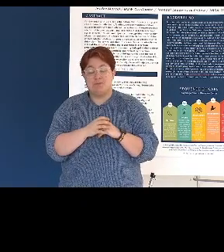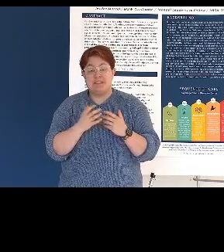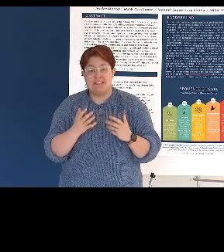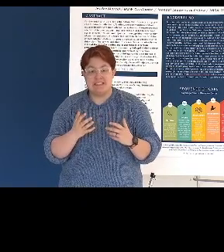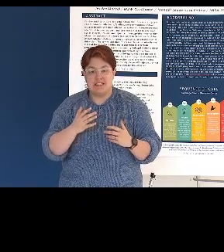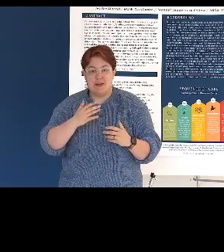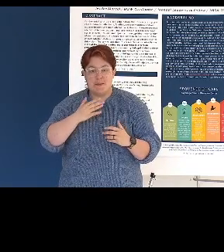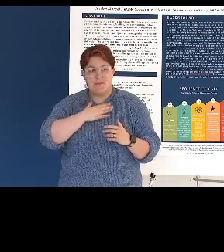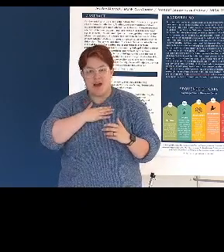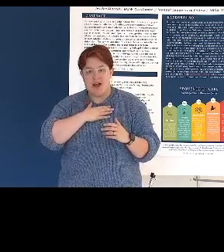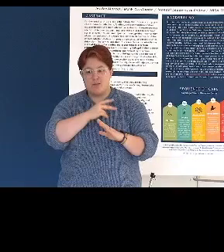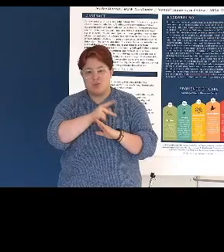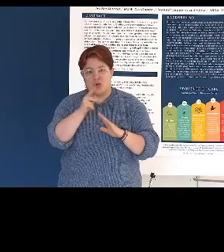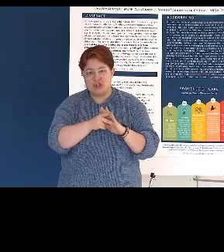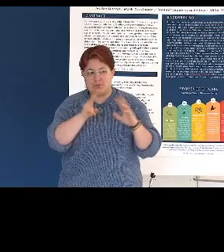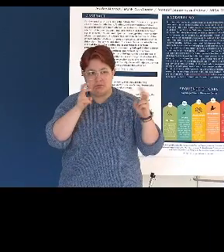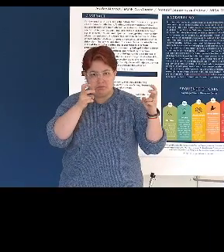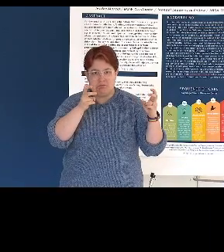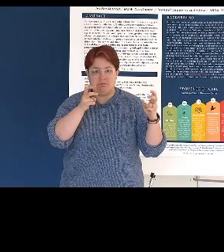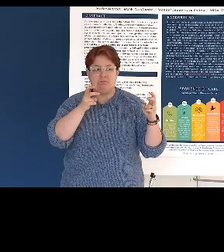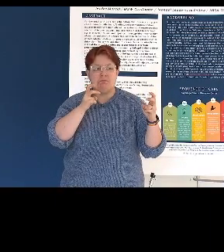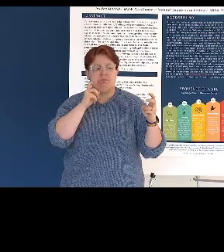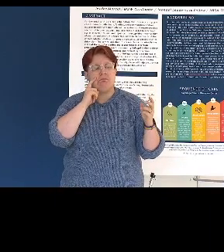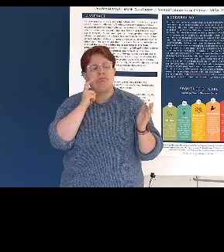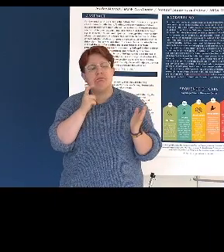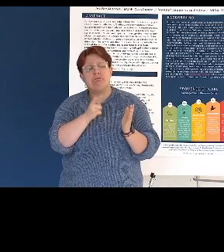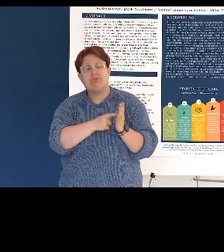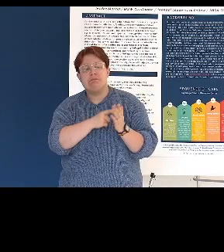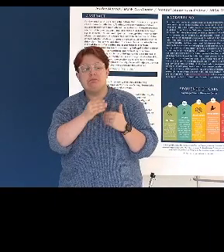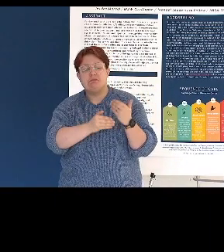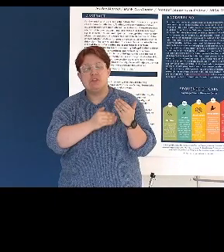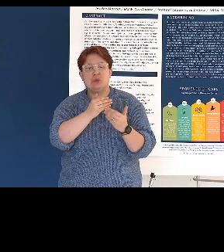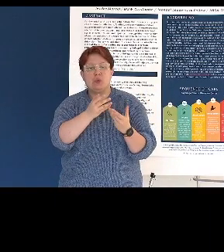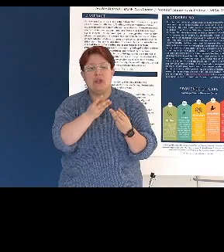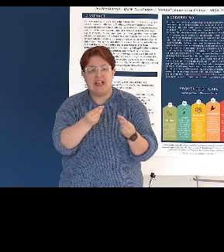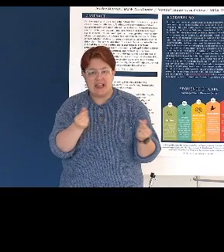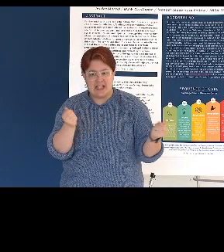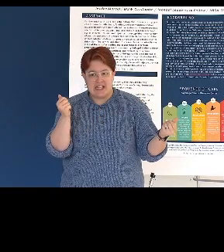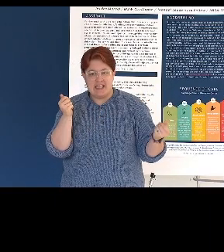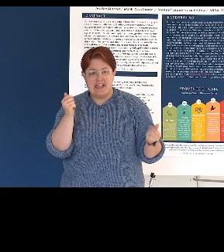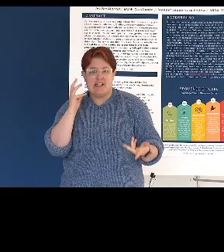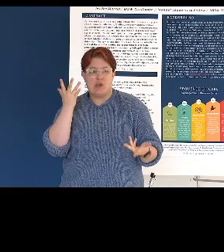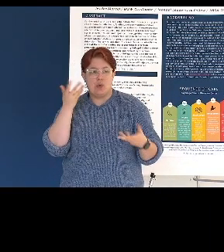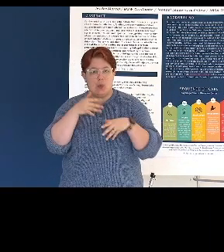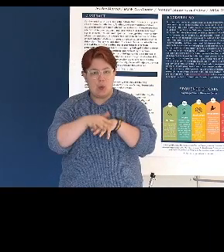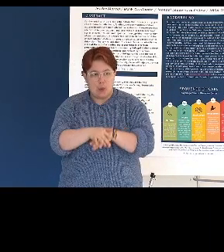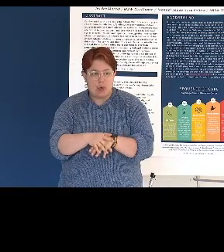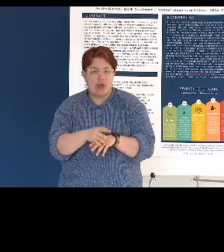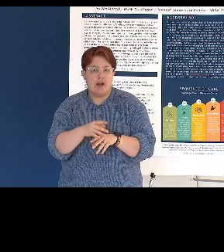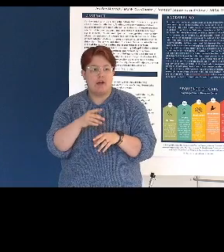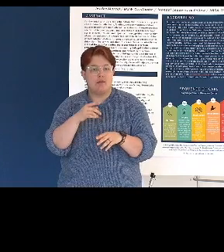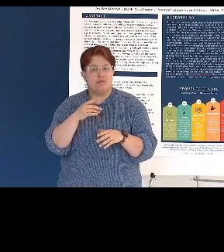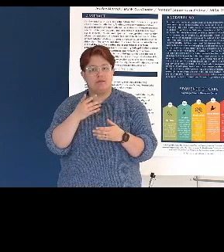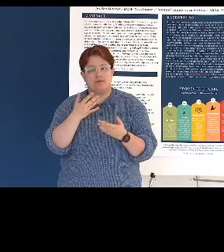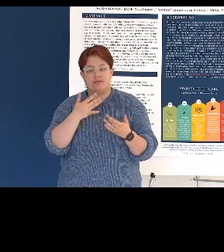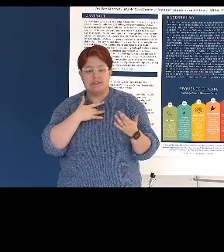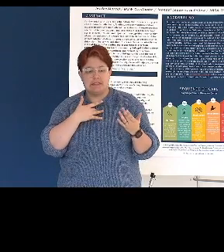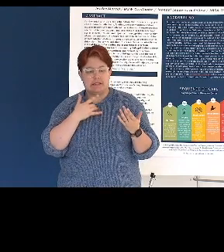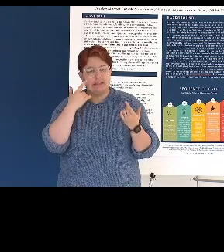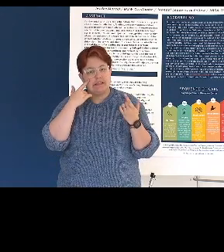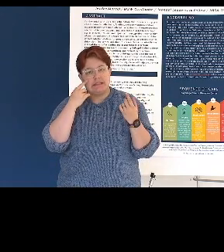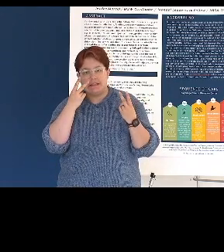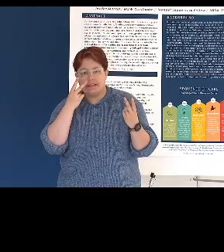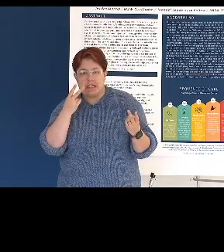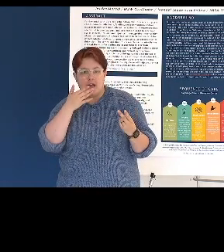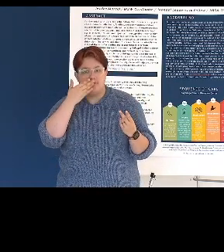My capstone is entitled Sensing Our Way to Healing, Incorporation of Sensory-Based Approaches into Youth Residential